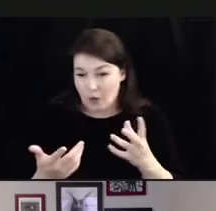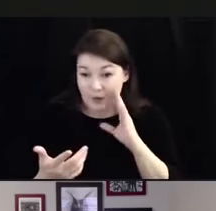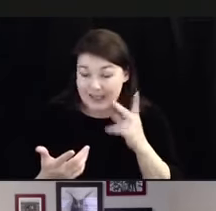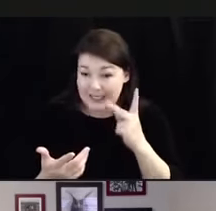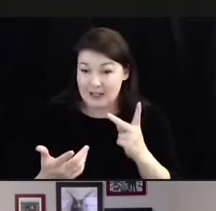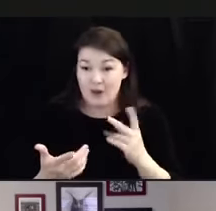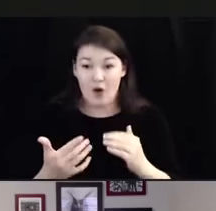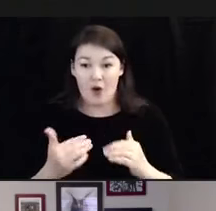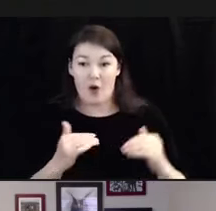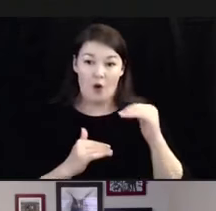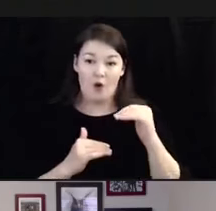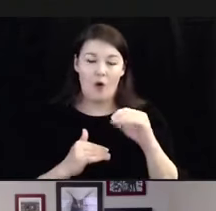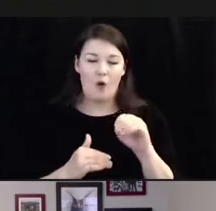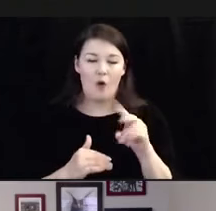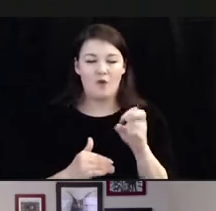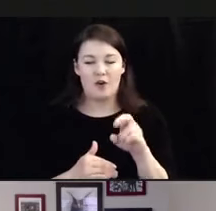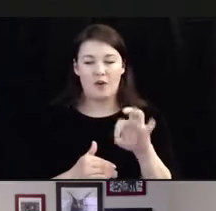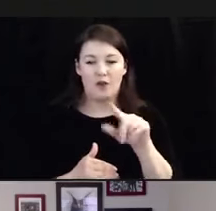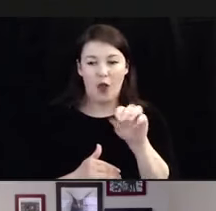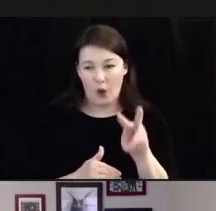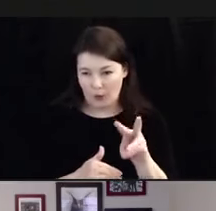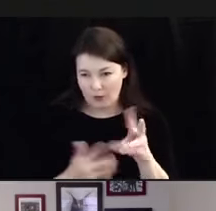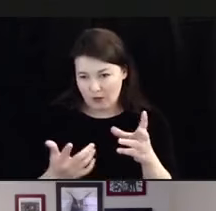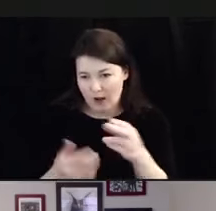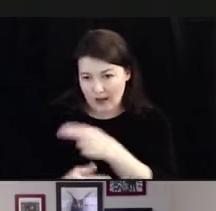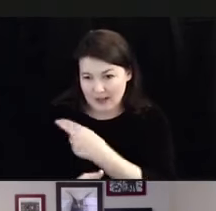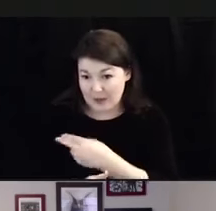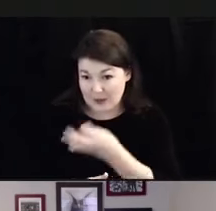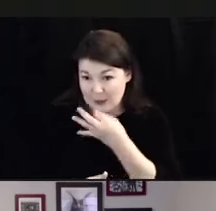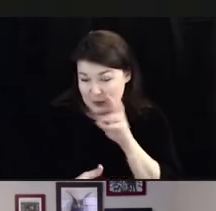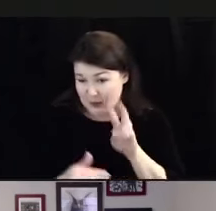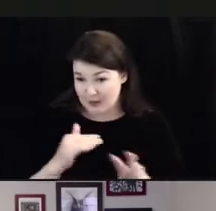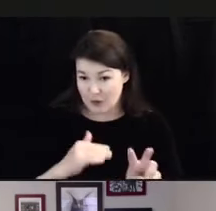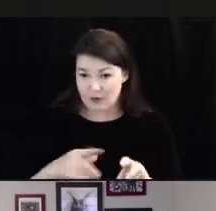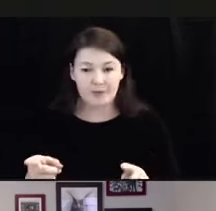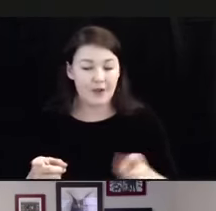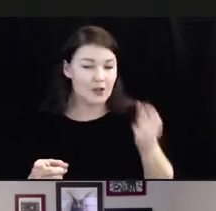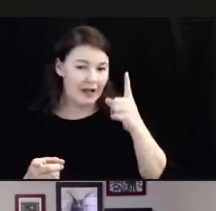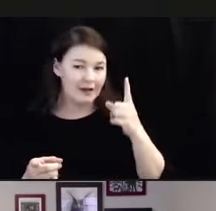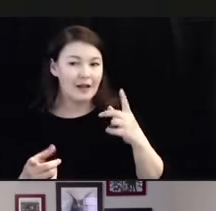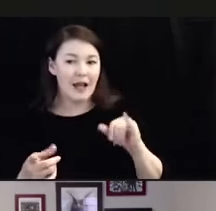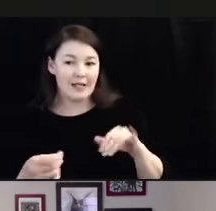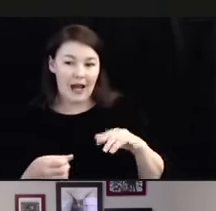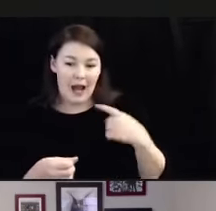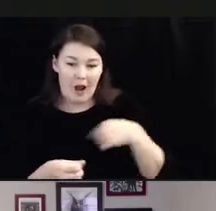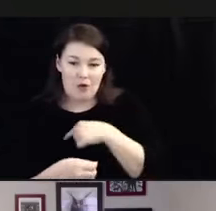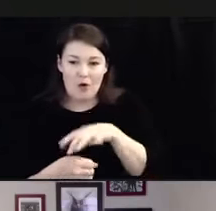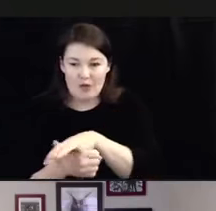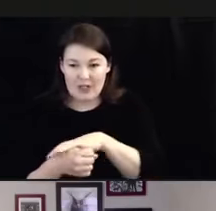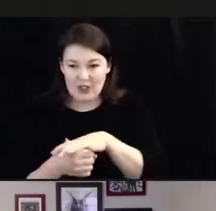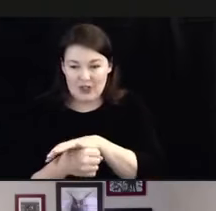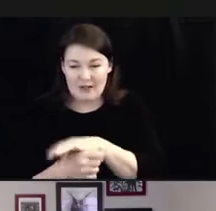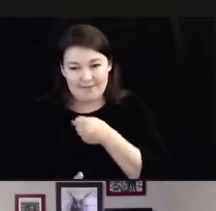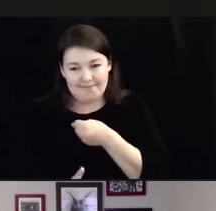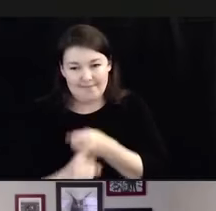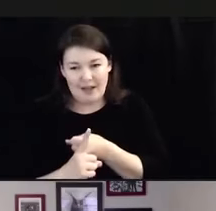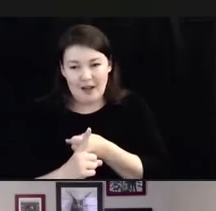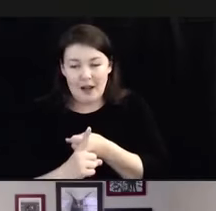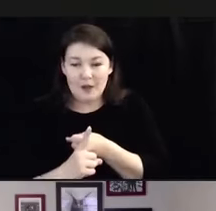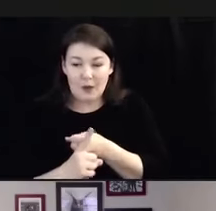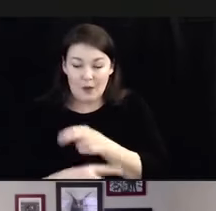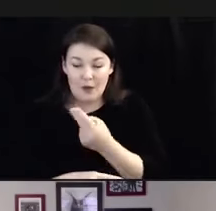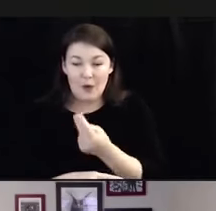if you look at the prevalence of the virus, this is our region that is affected right now. So it's New Mexico,